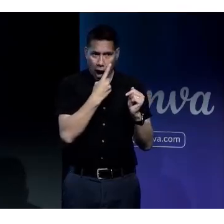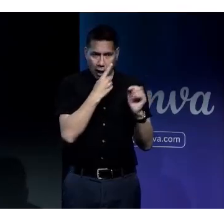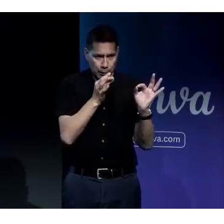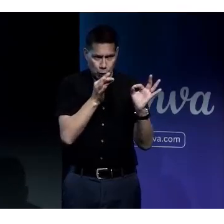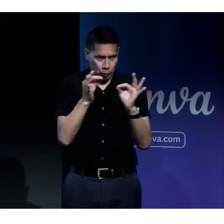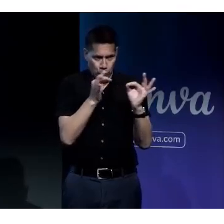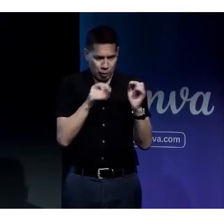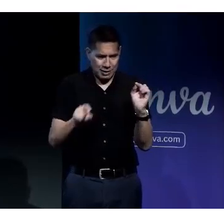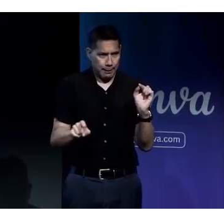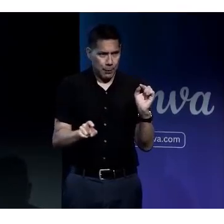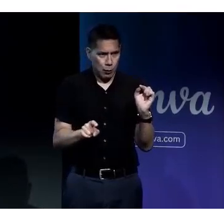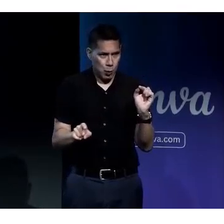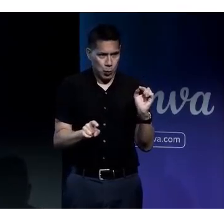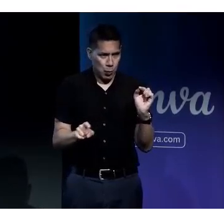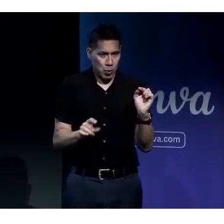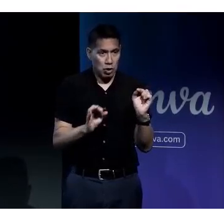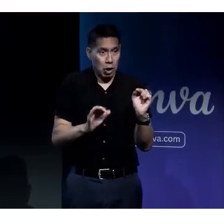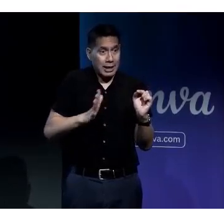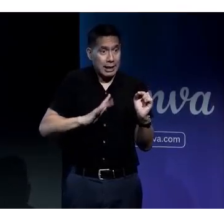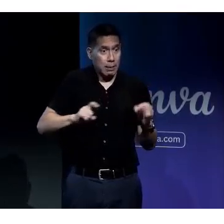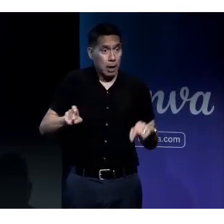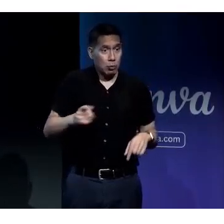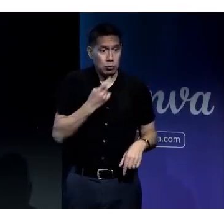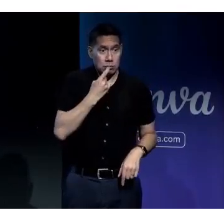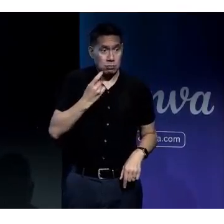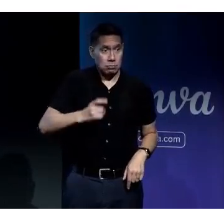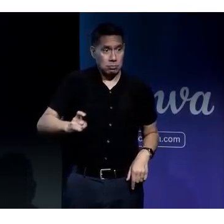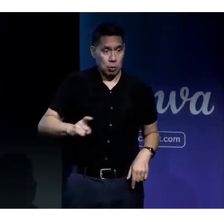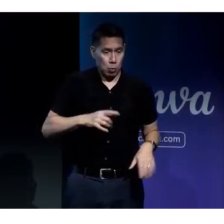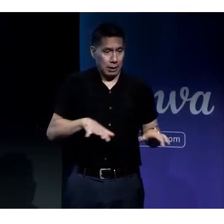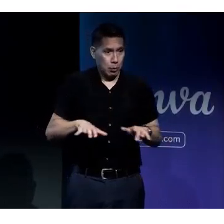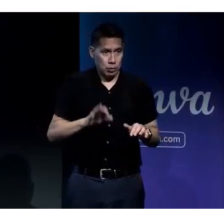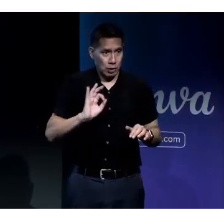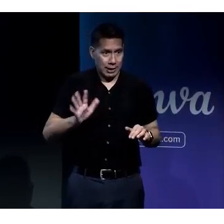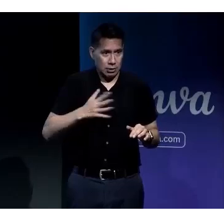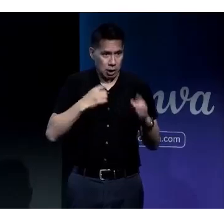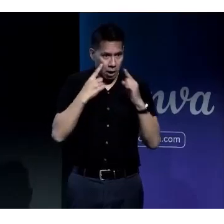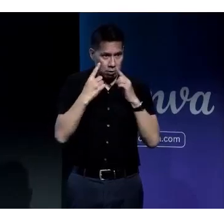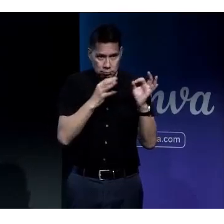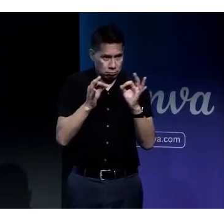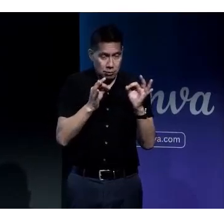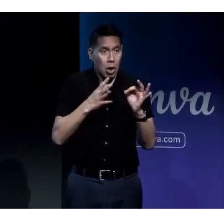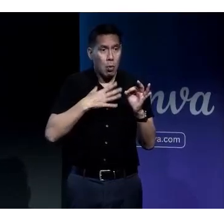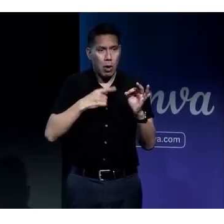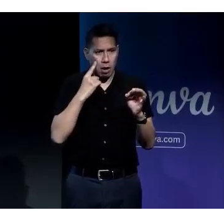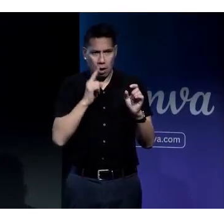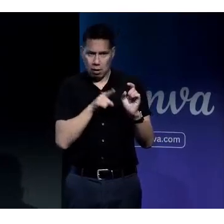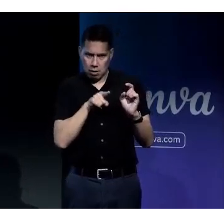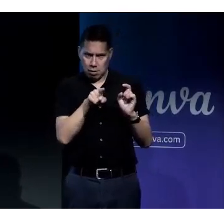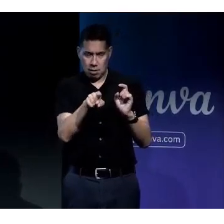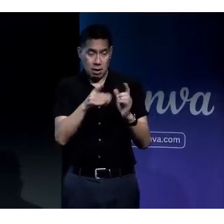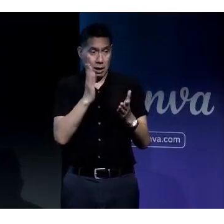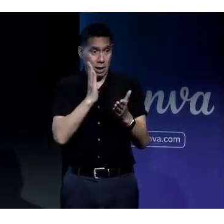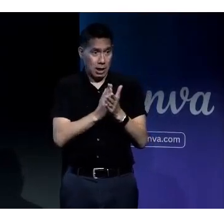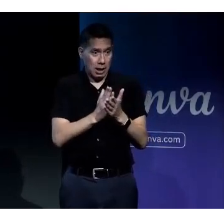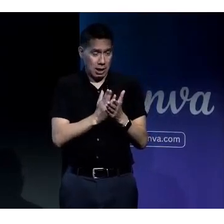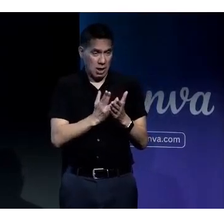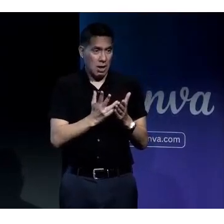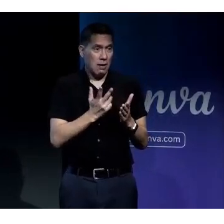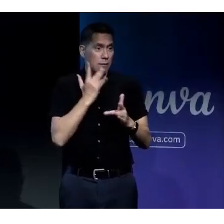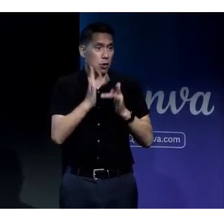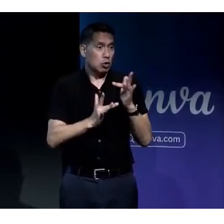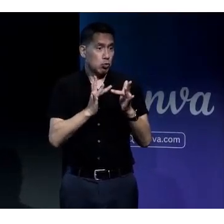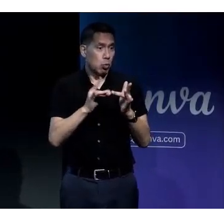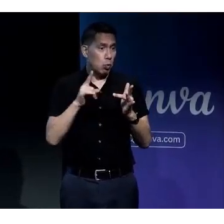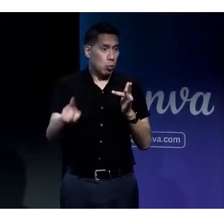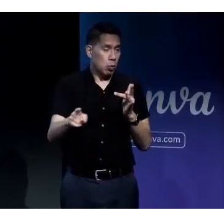on a page without actually moving your mouse or your keyboard focus. When we want to interact with an element that our virtual cursor is pointing to,